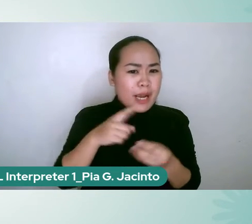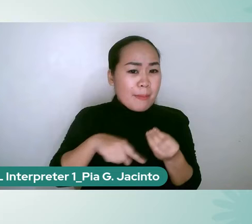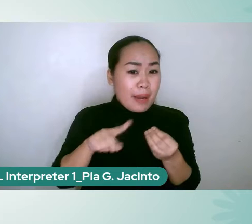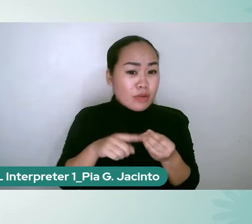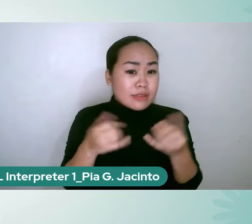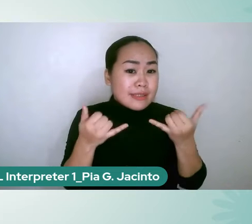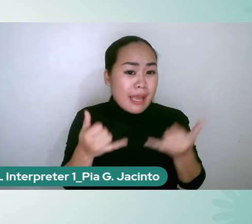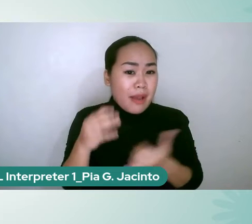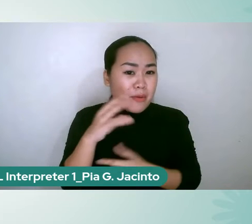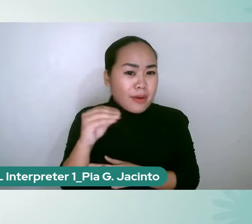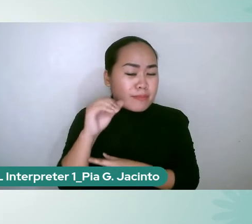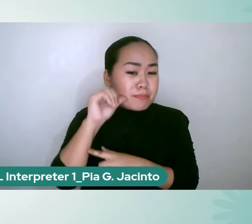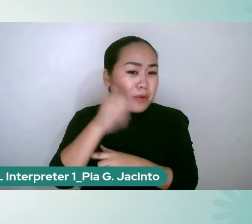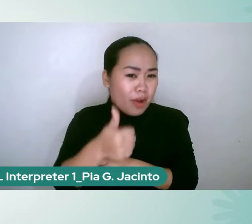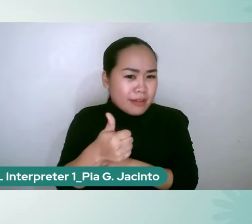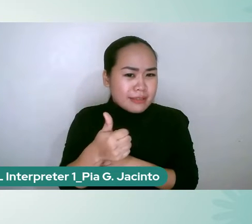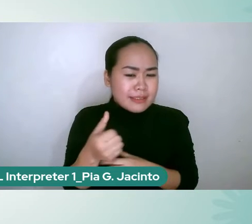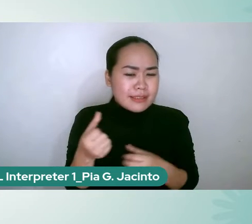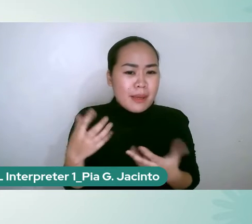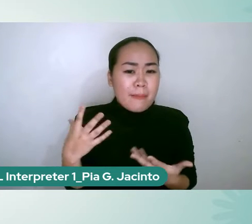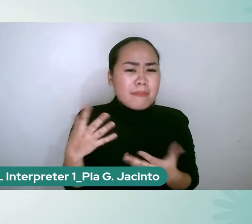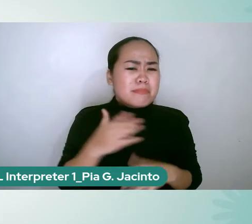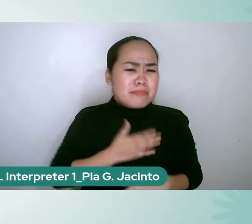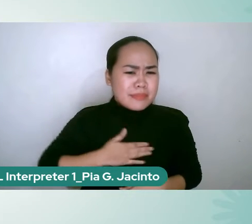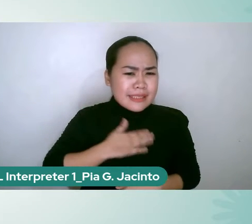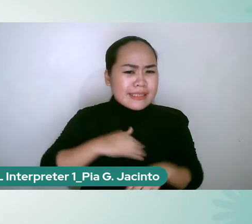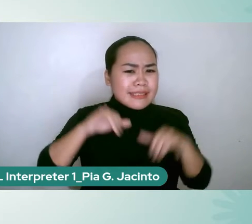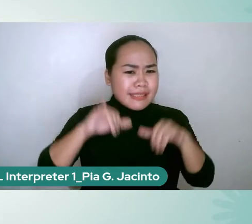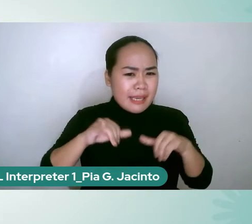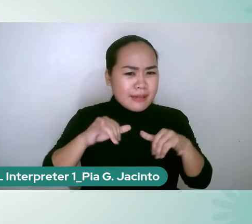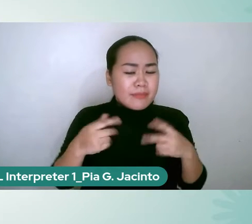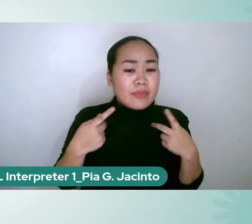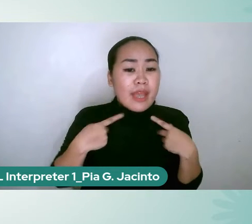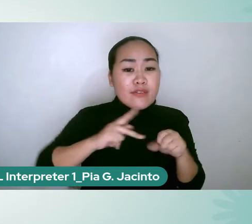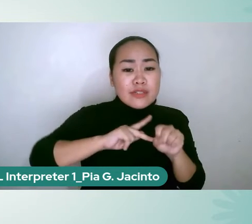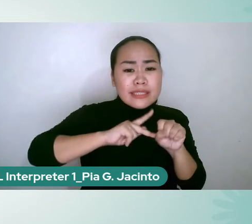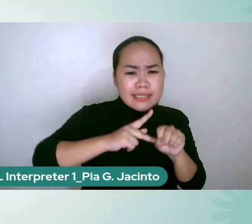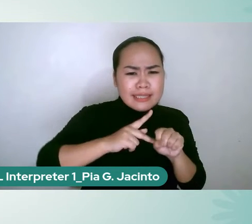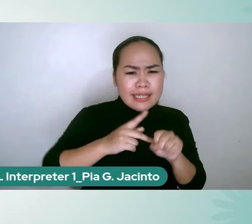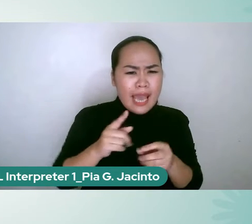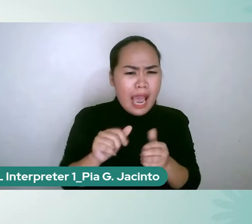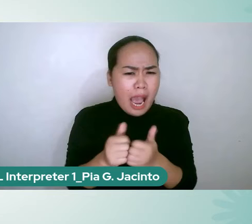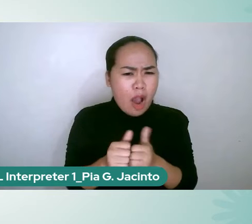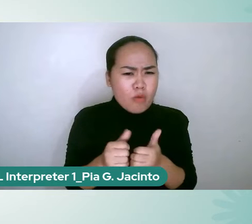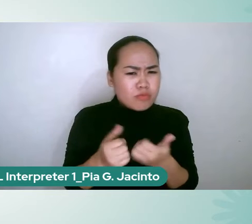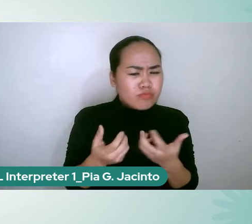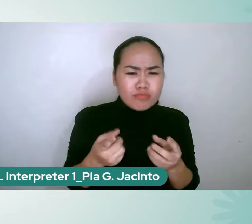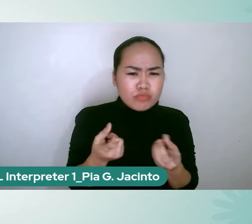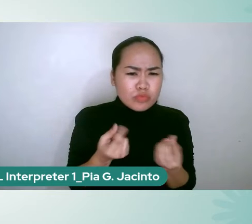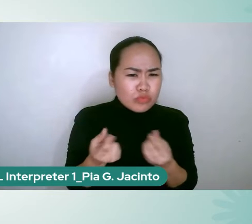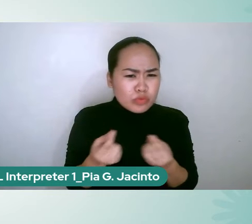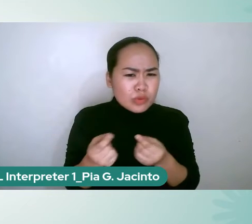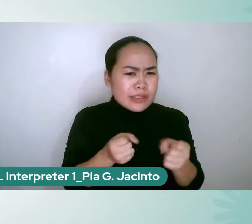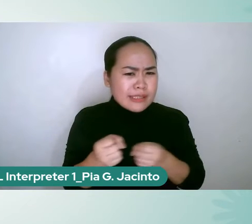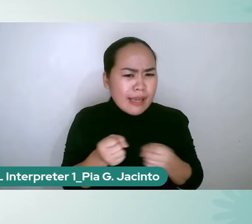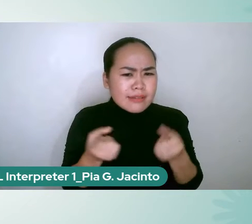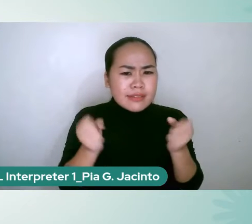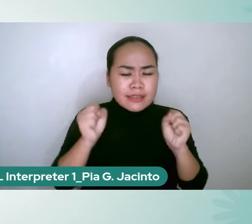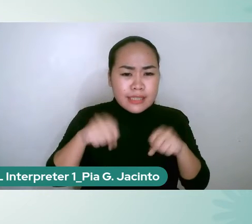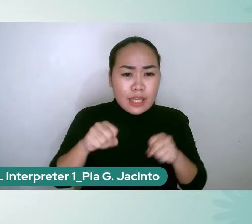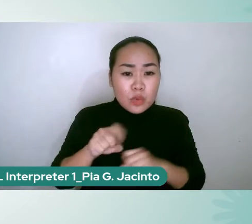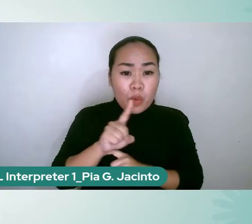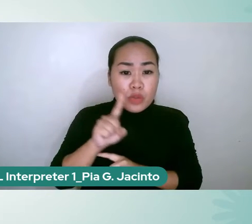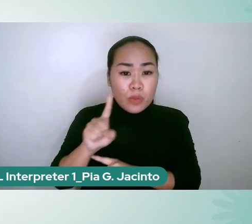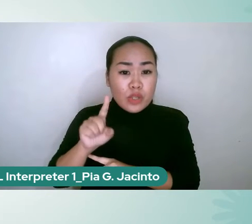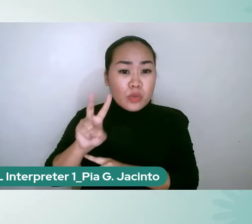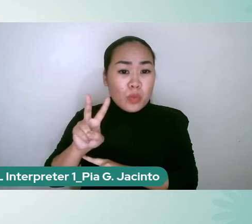us. The webinar is also a key strategy underpinning the mandate of the Republic Act 11215, also known